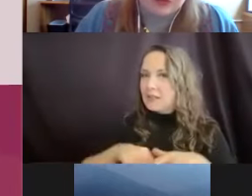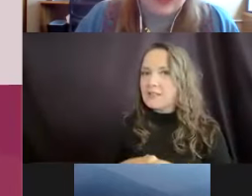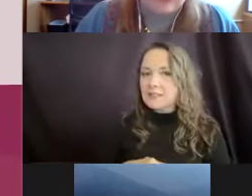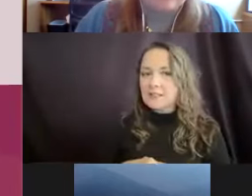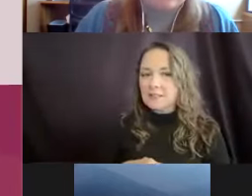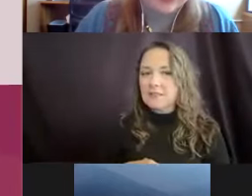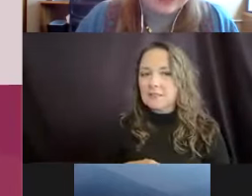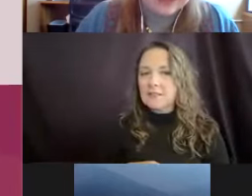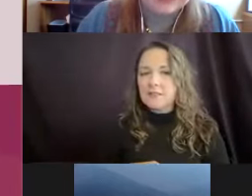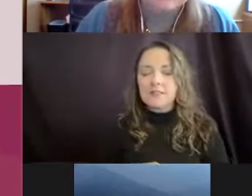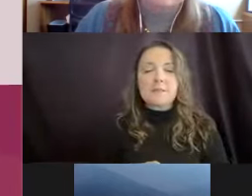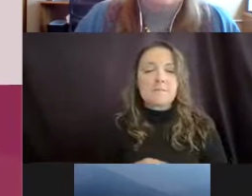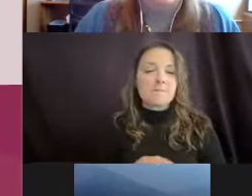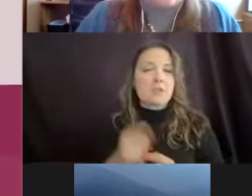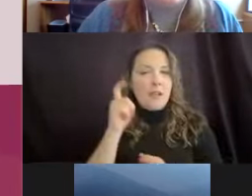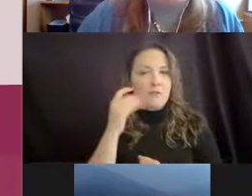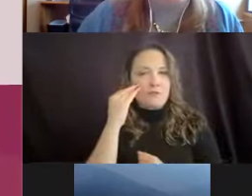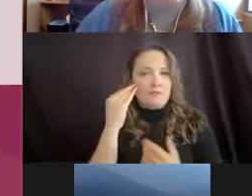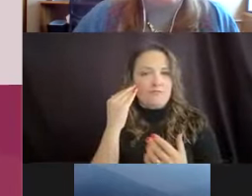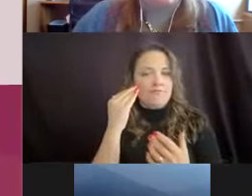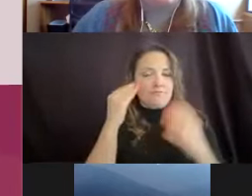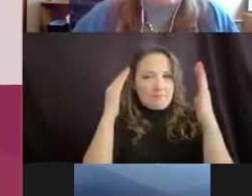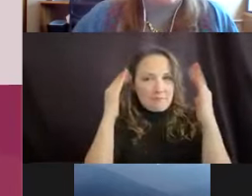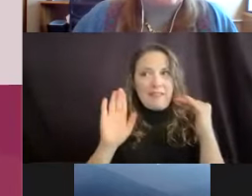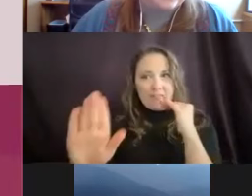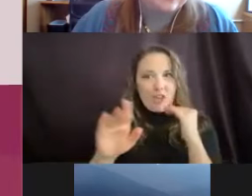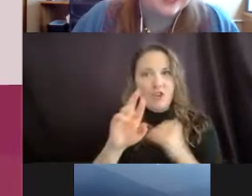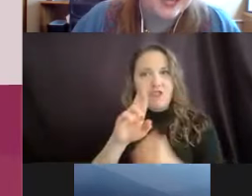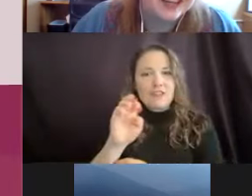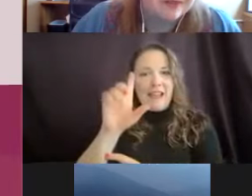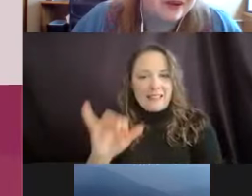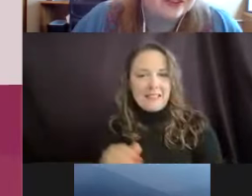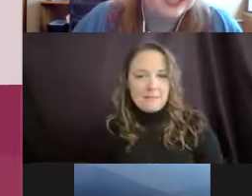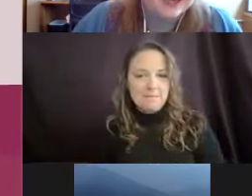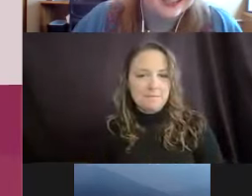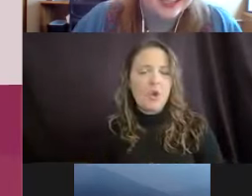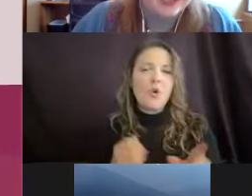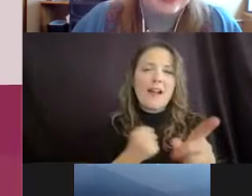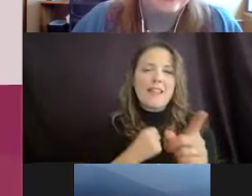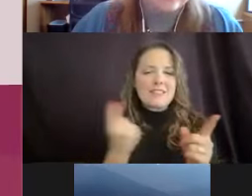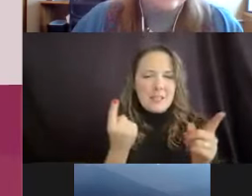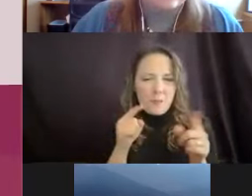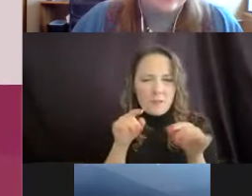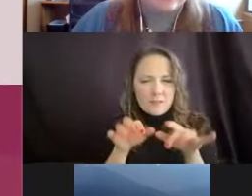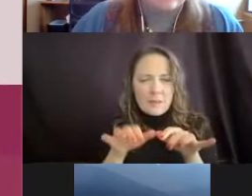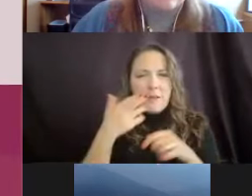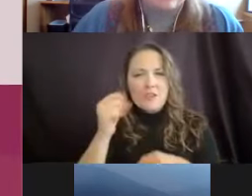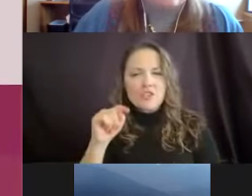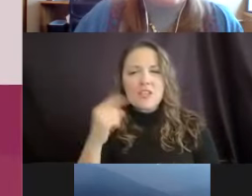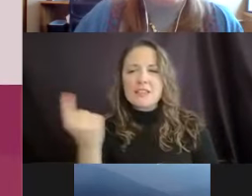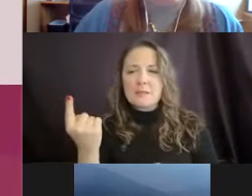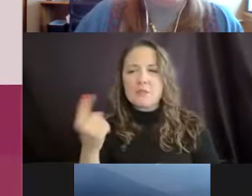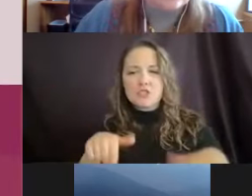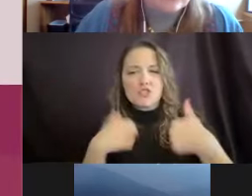expectations differ from their reality? Um, I love the point in the chat about challenging sexist